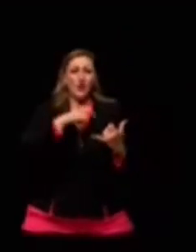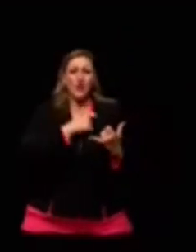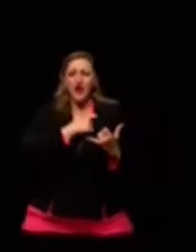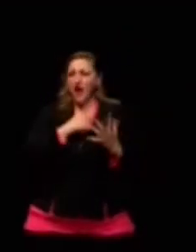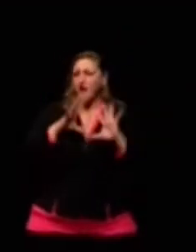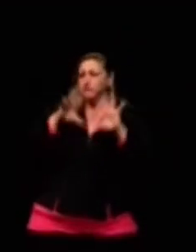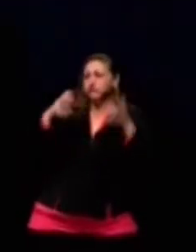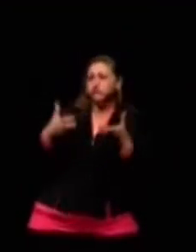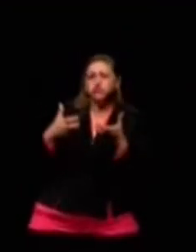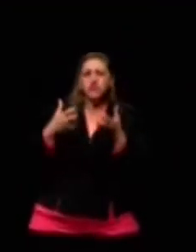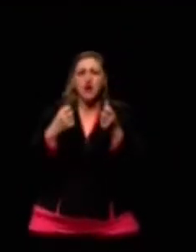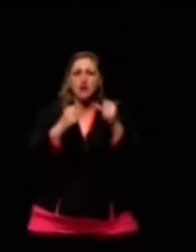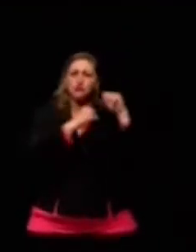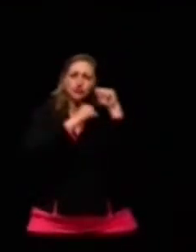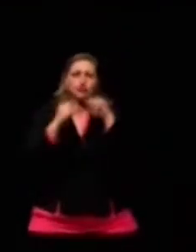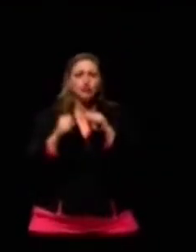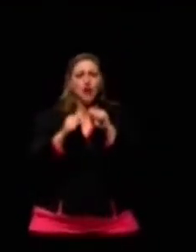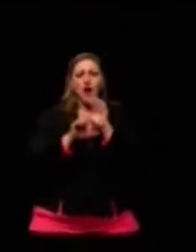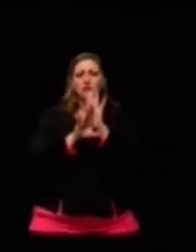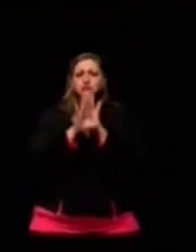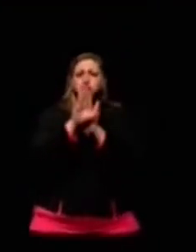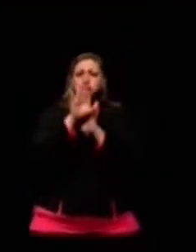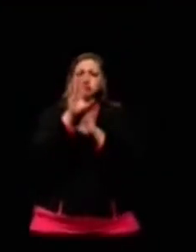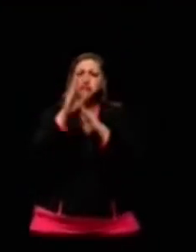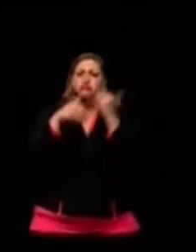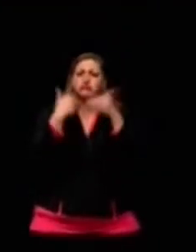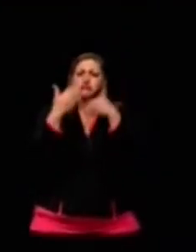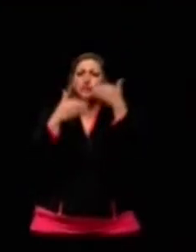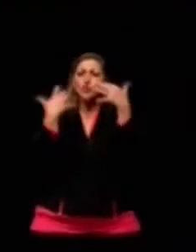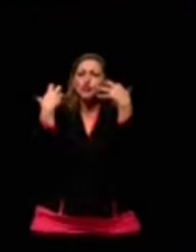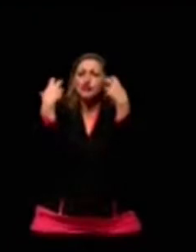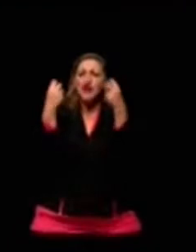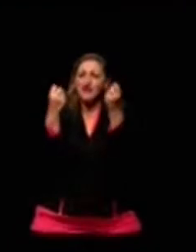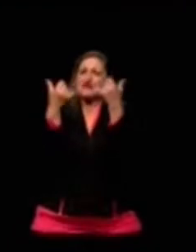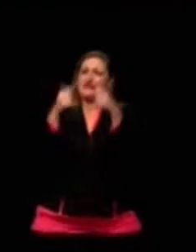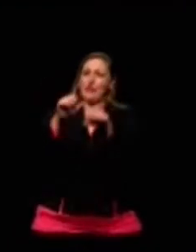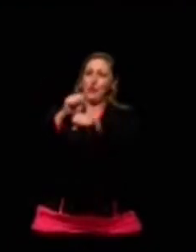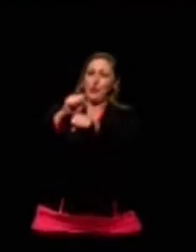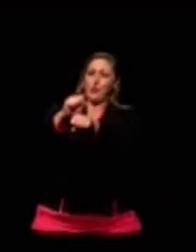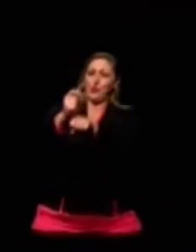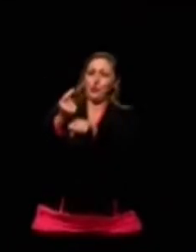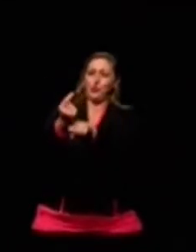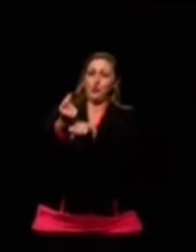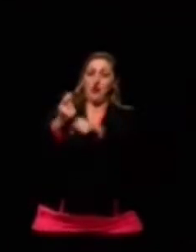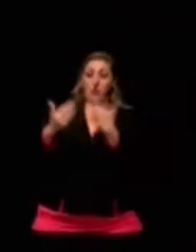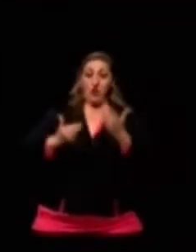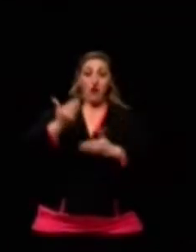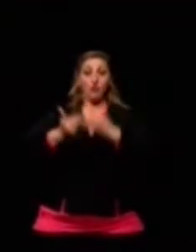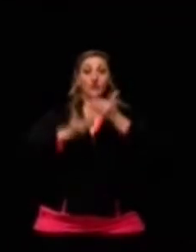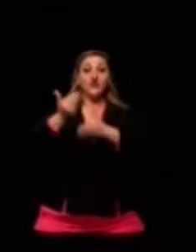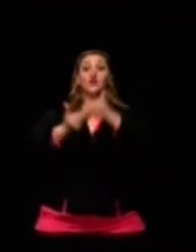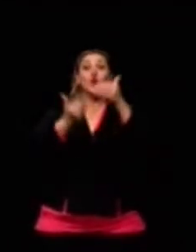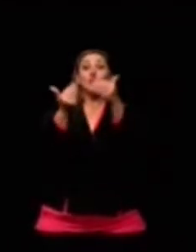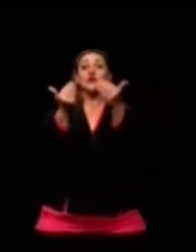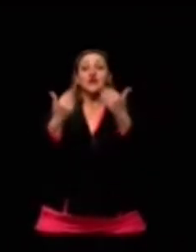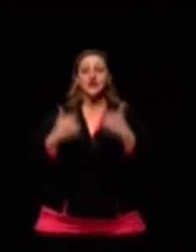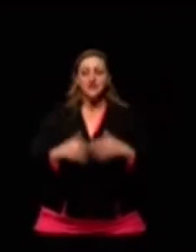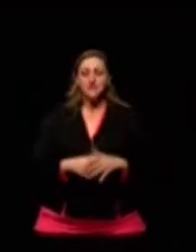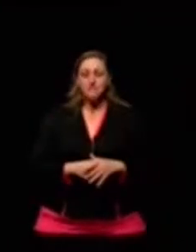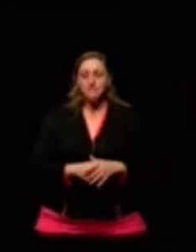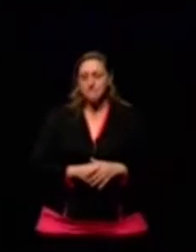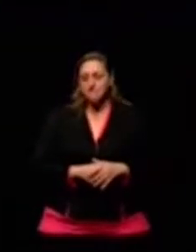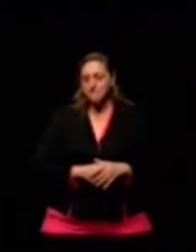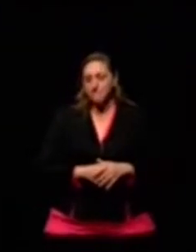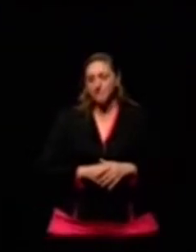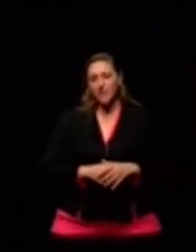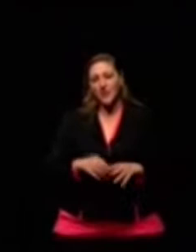a robust recovery. And we still have work to do, but we are moving forward. But I want